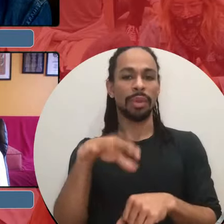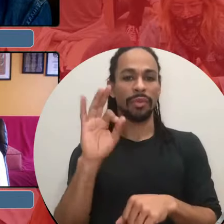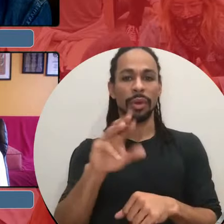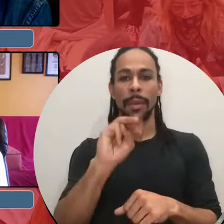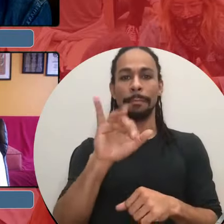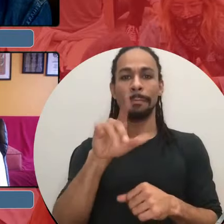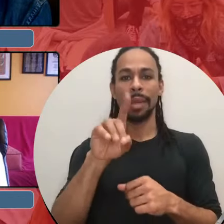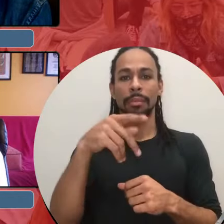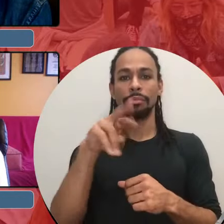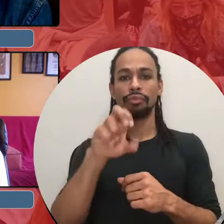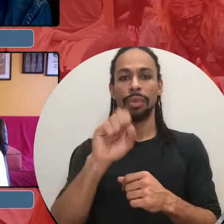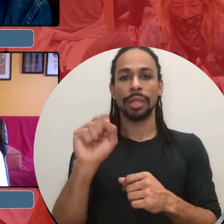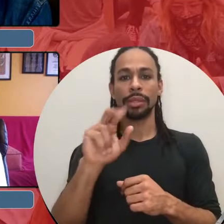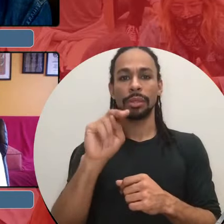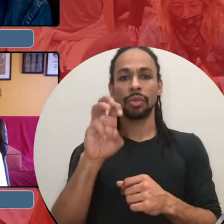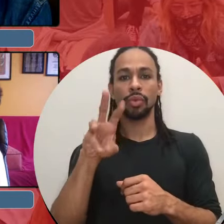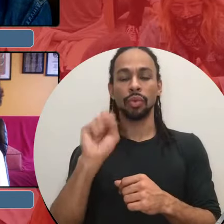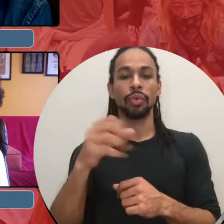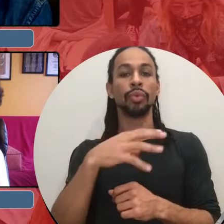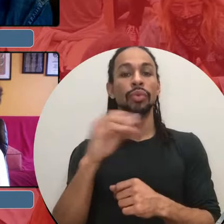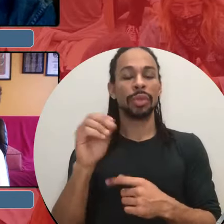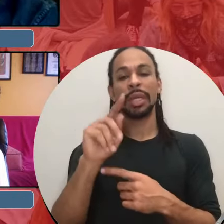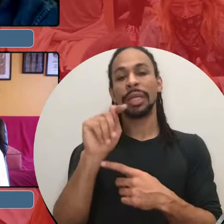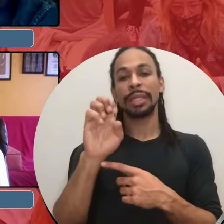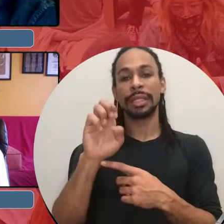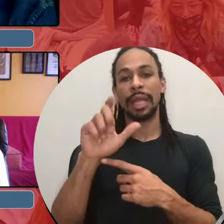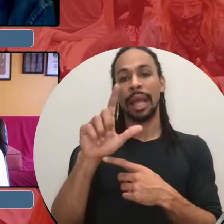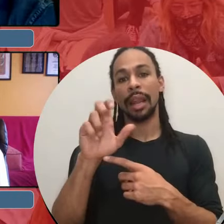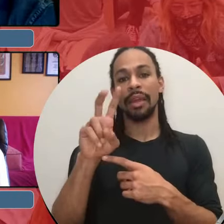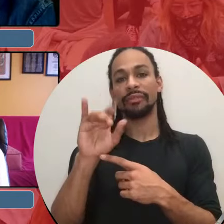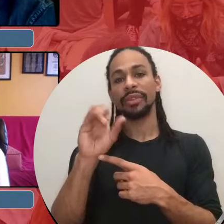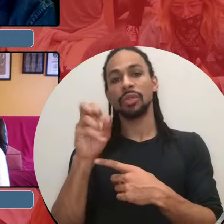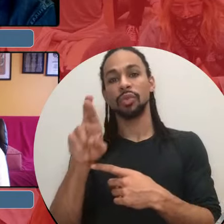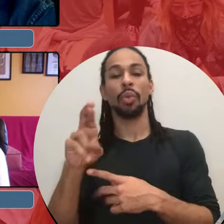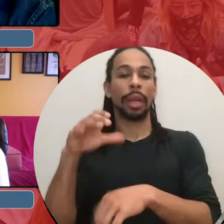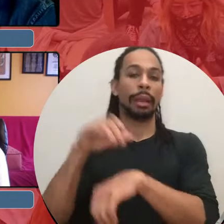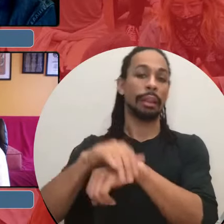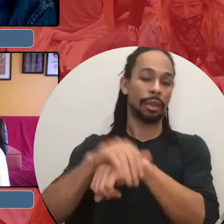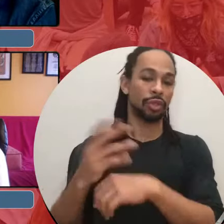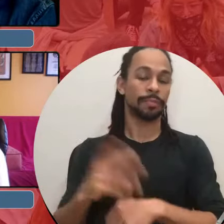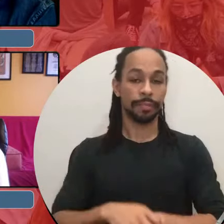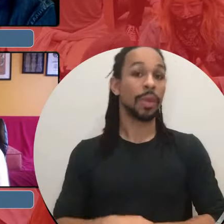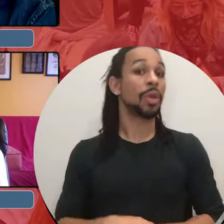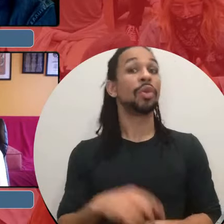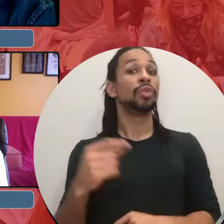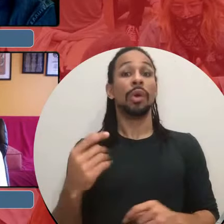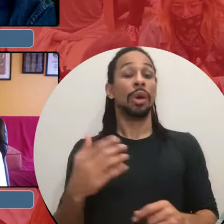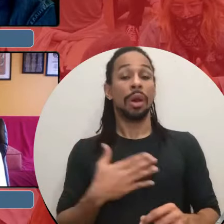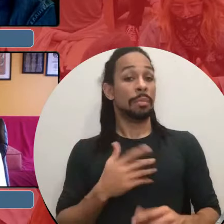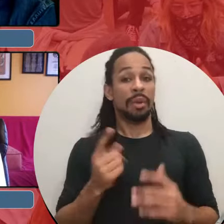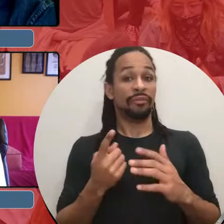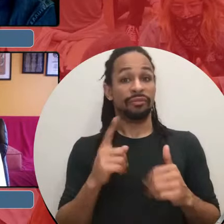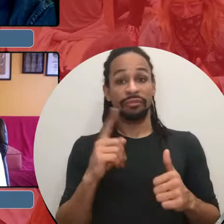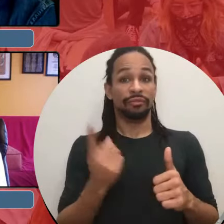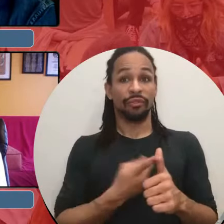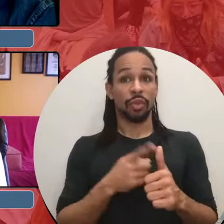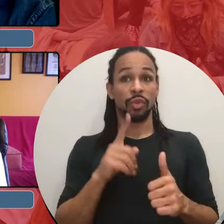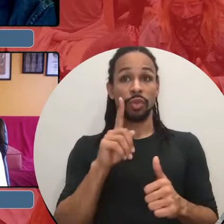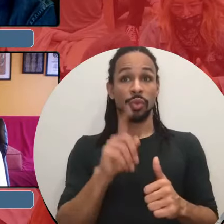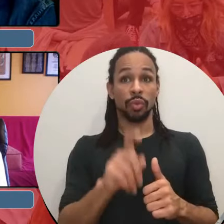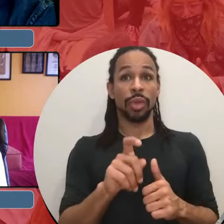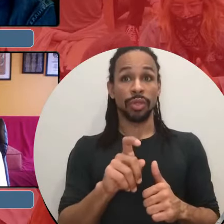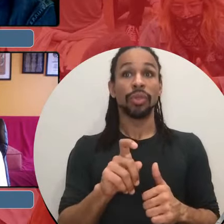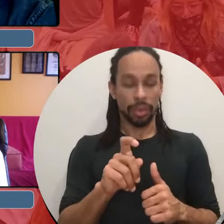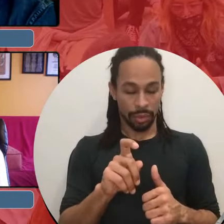Zone, and Telesur English. So the question I want to start with for so many of y'all